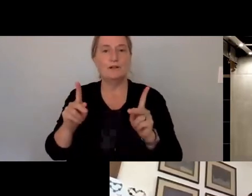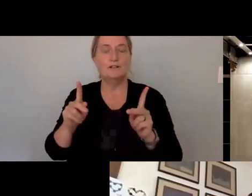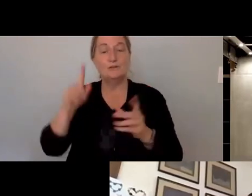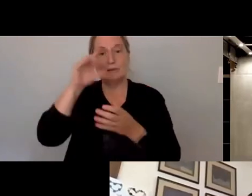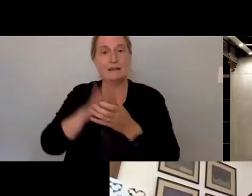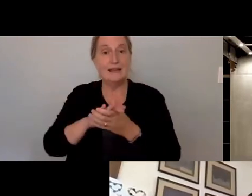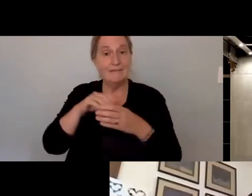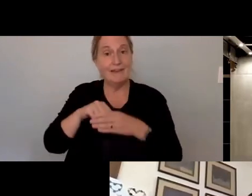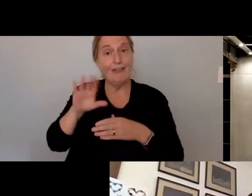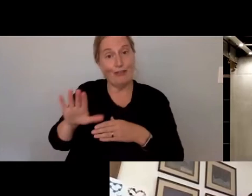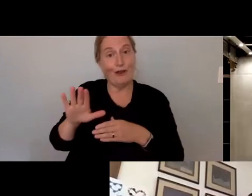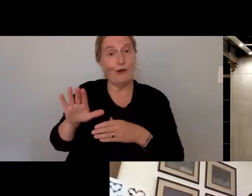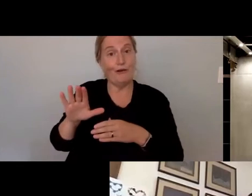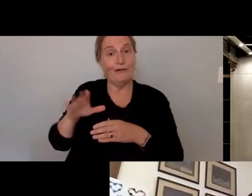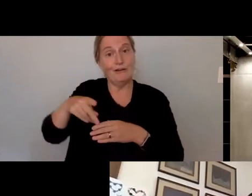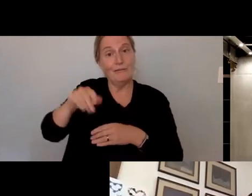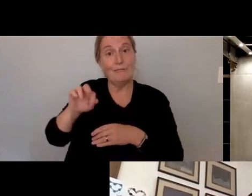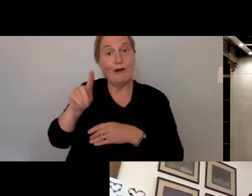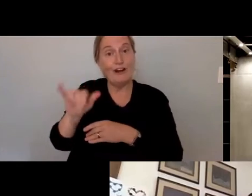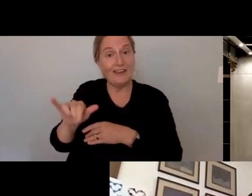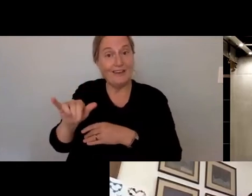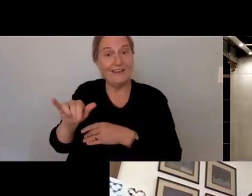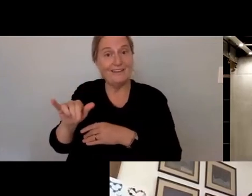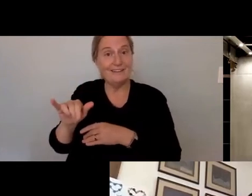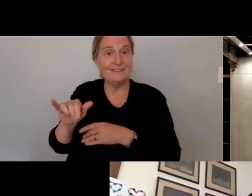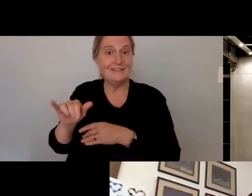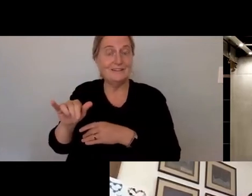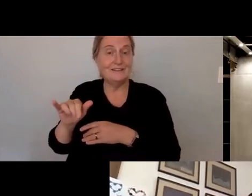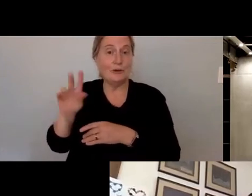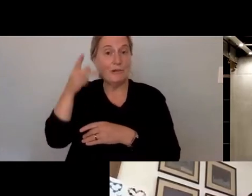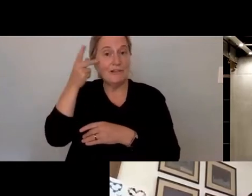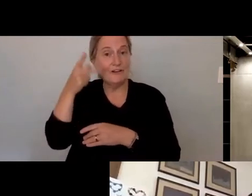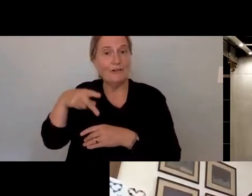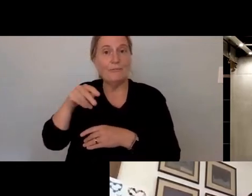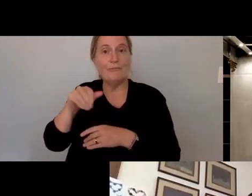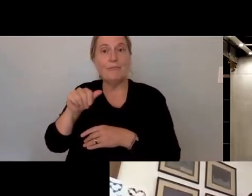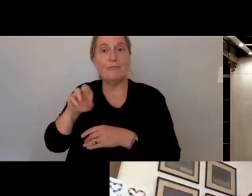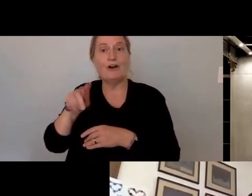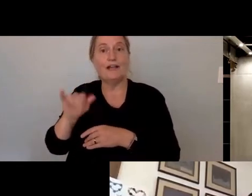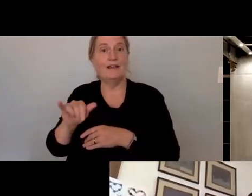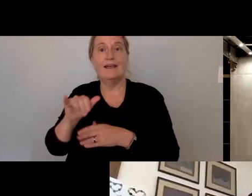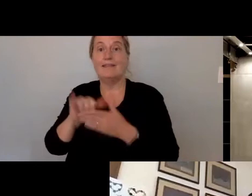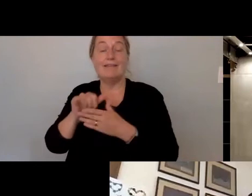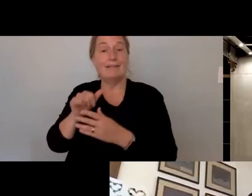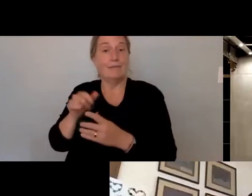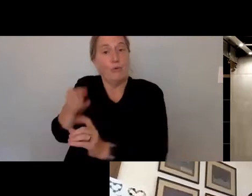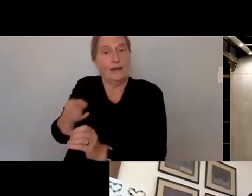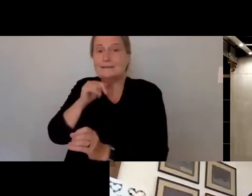party, and that their party is something other than a contrast with some other party and so forth.